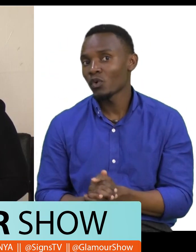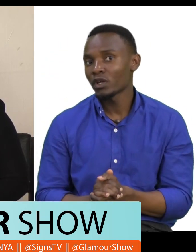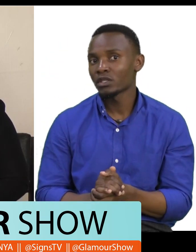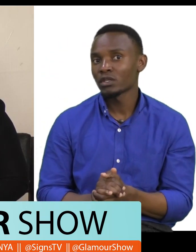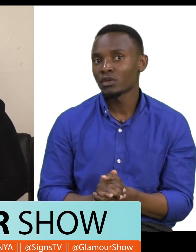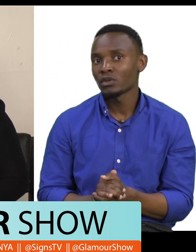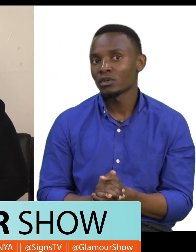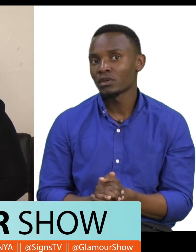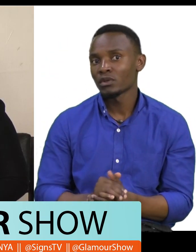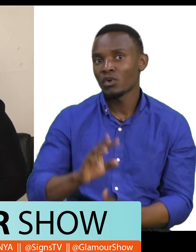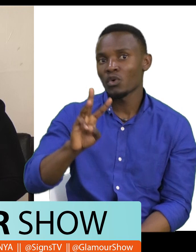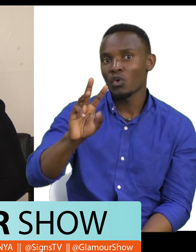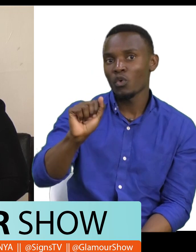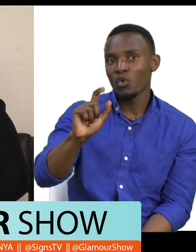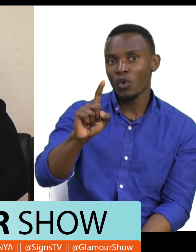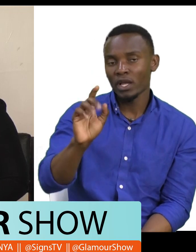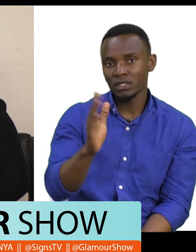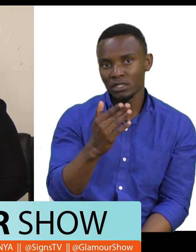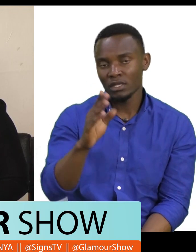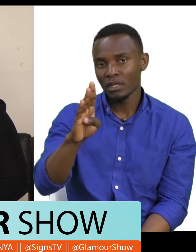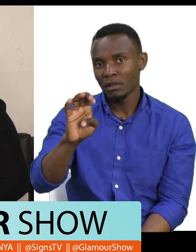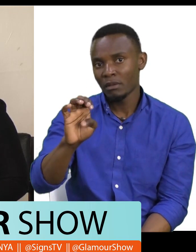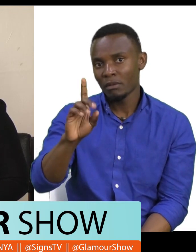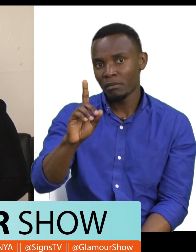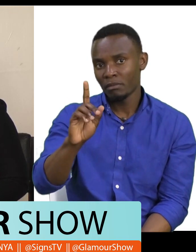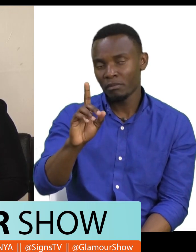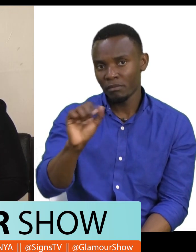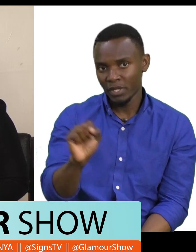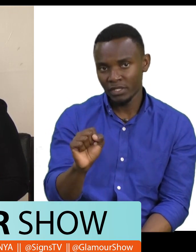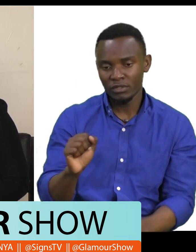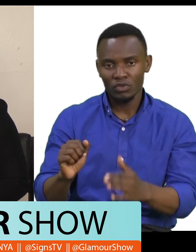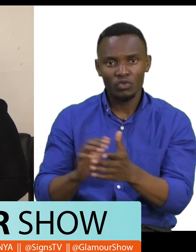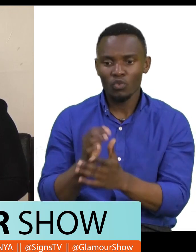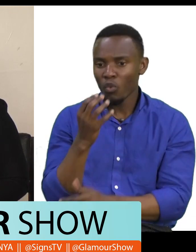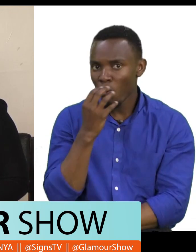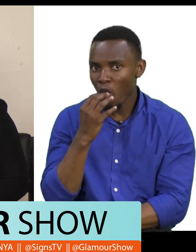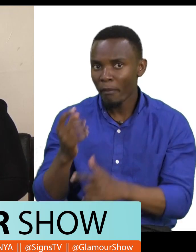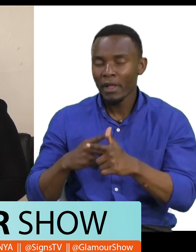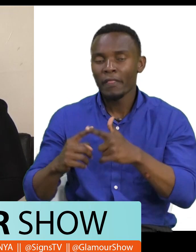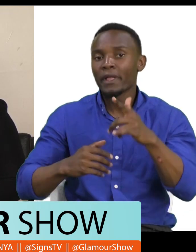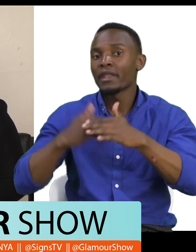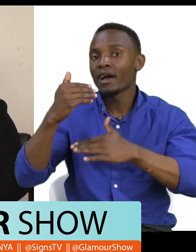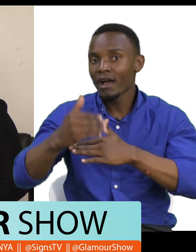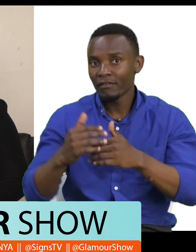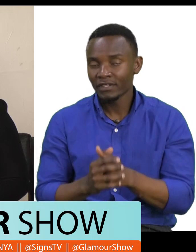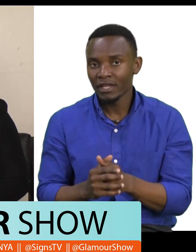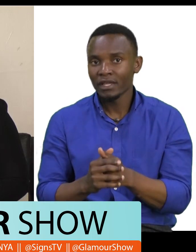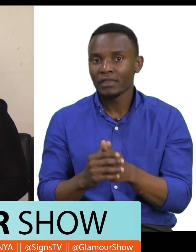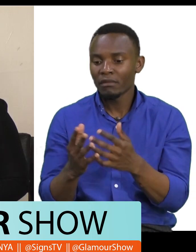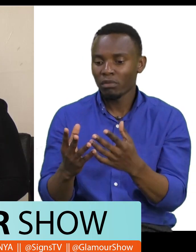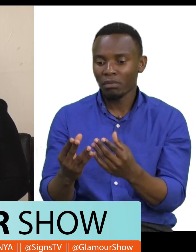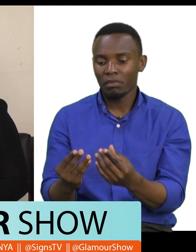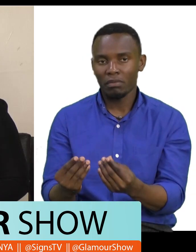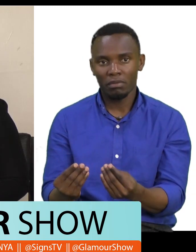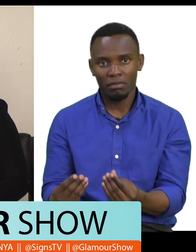beans. Wax beans, whereby you warm them. After warming them, now they can